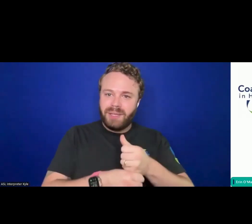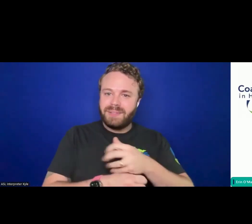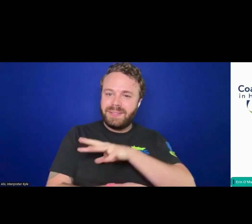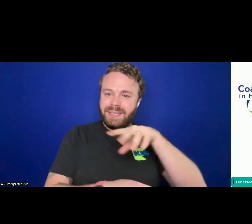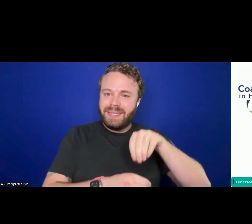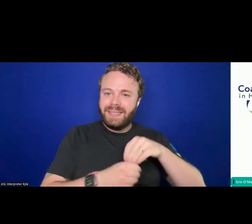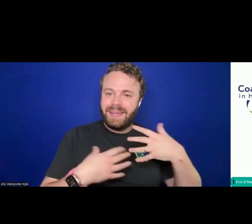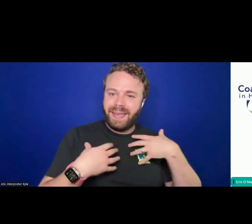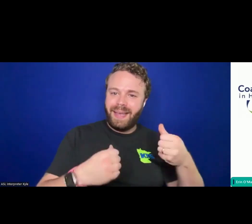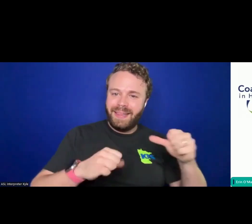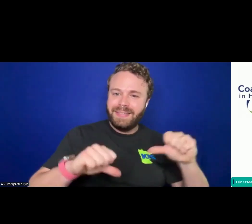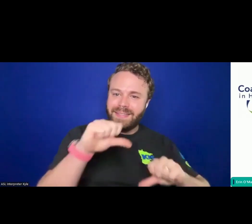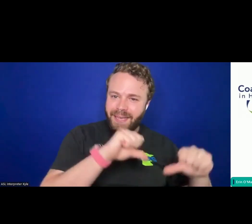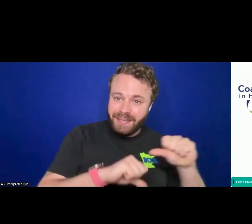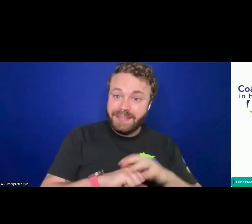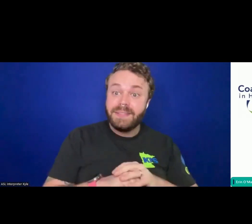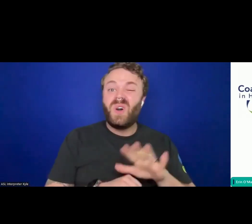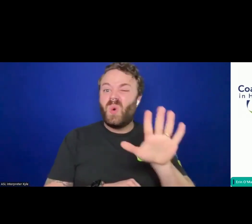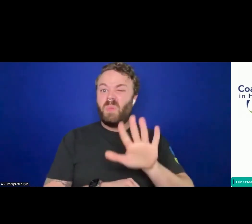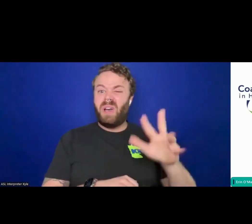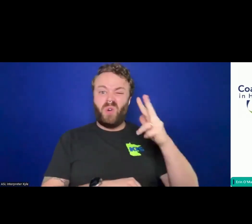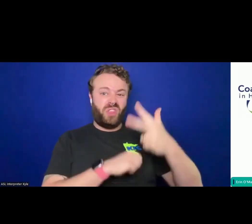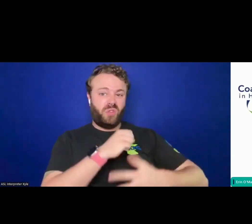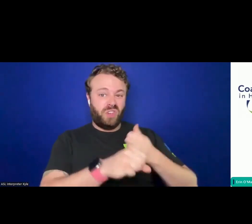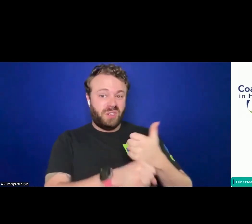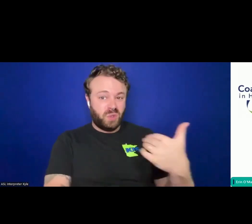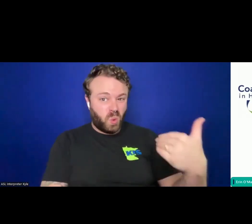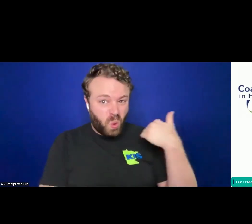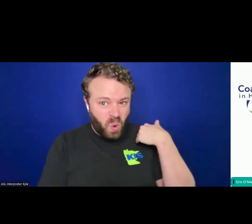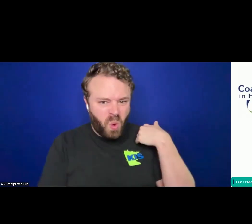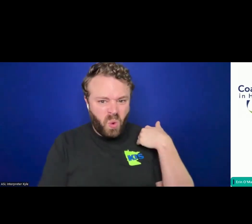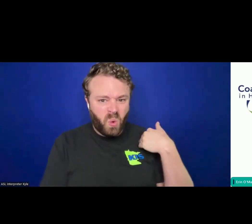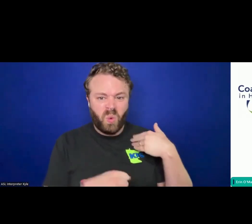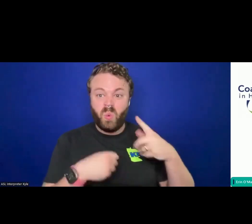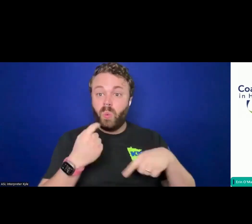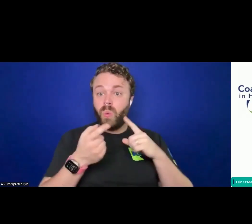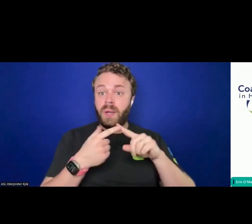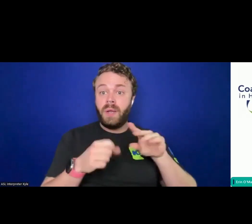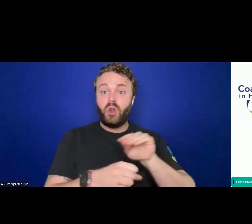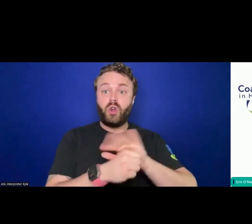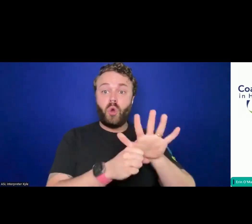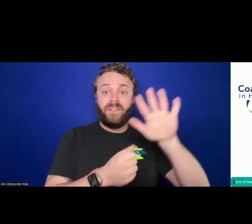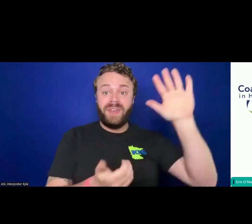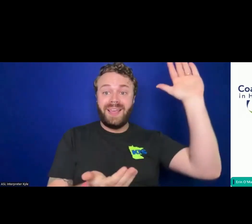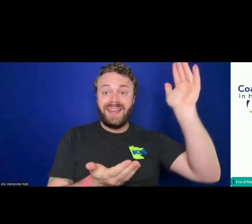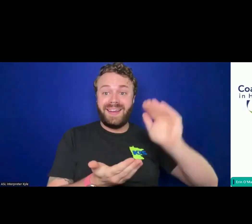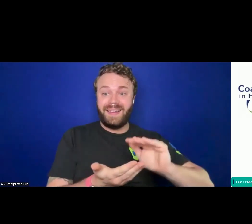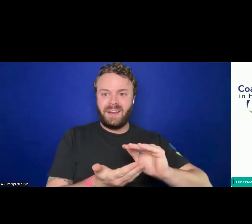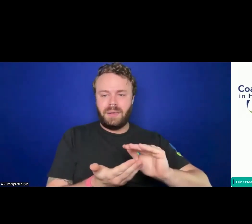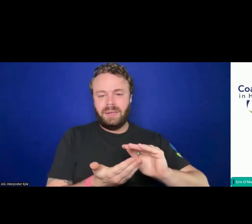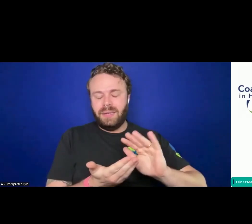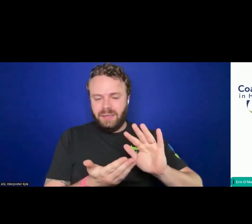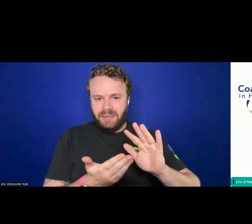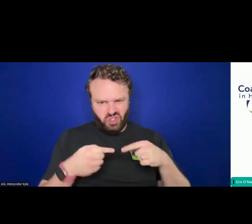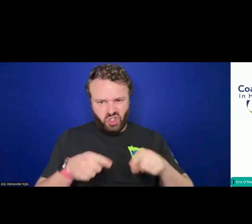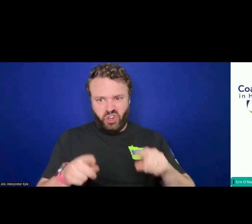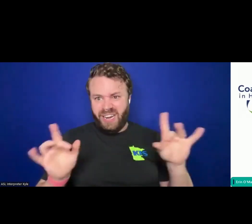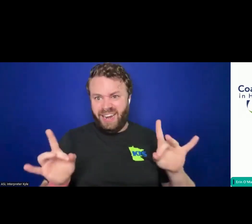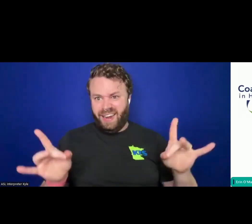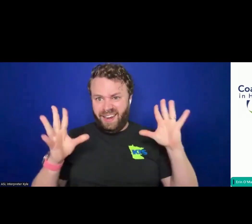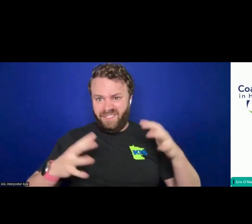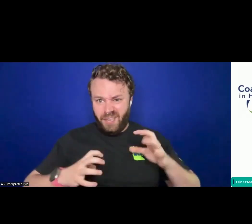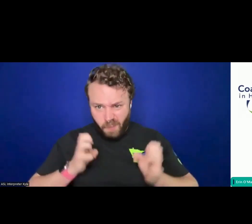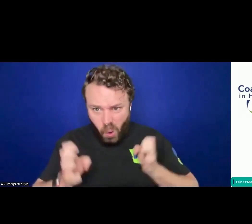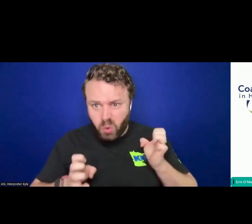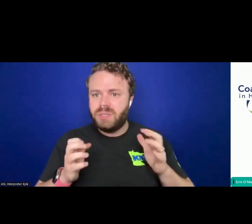about 3 years ago, coming out of COVID, in a moment that has some vibes and feelings like the one we're in now. A lot of uncertainty,